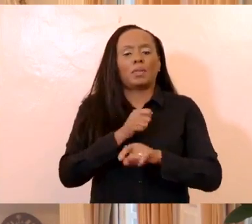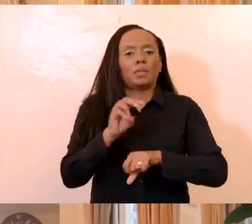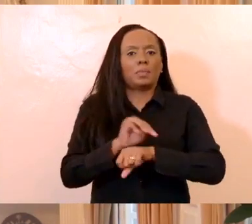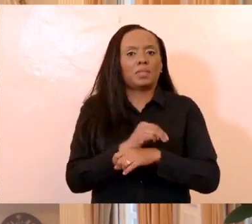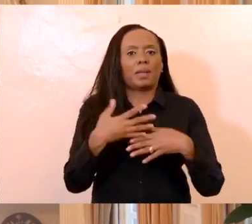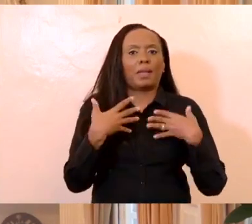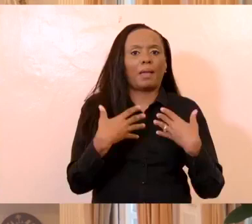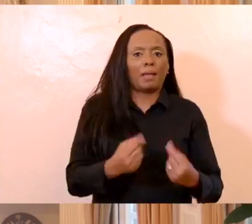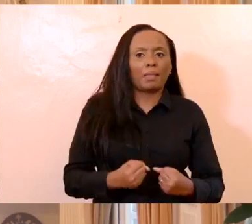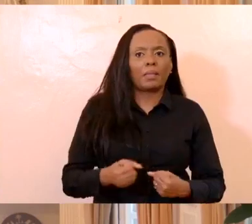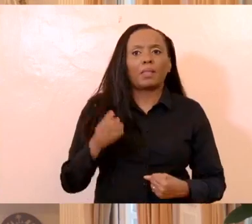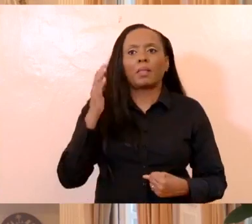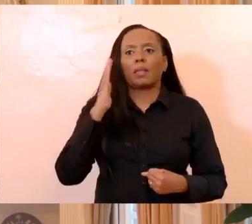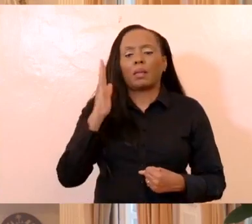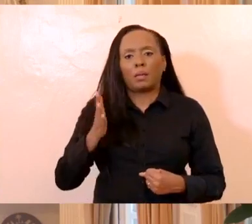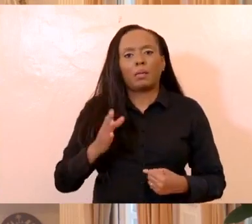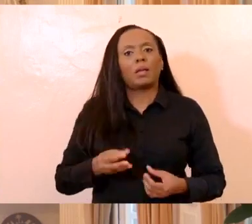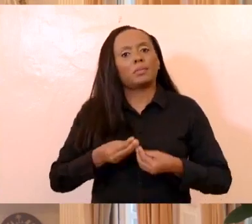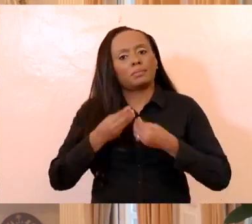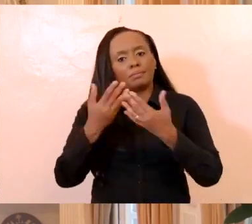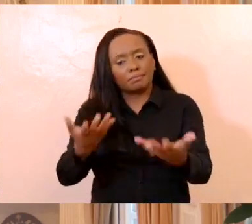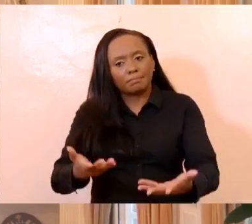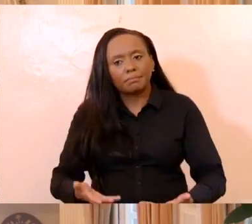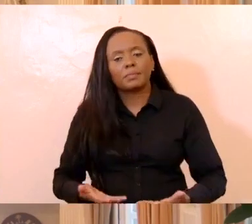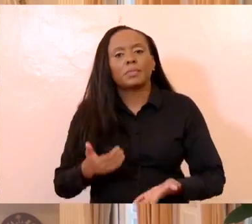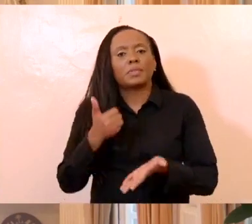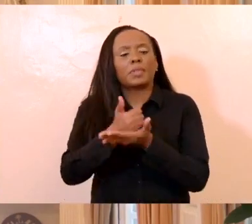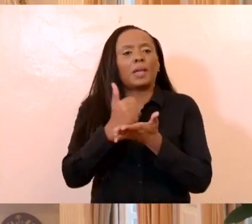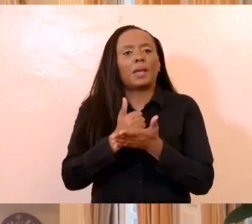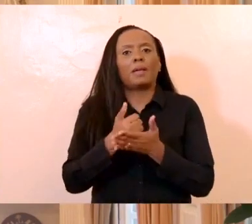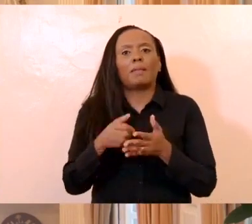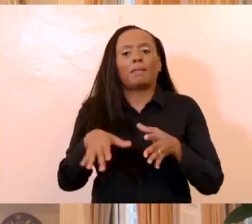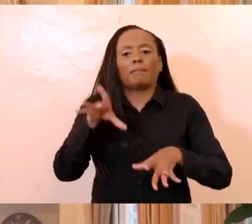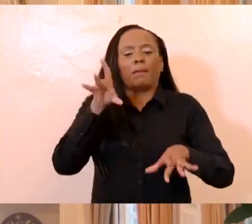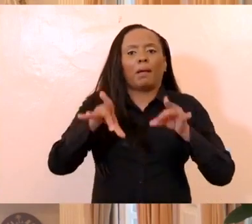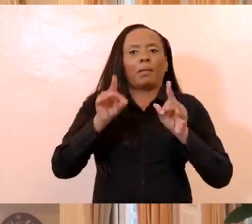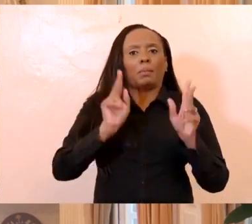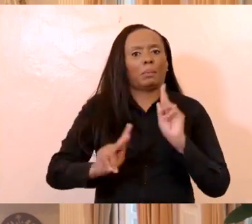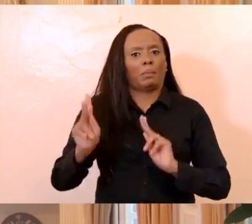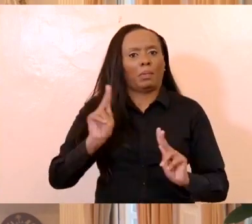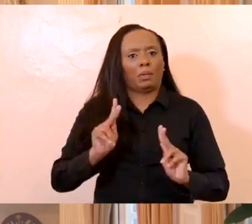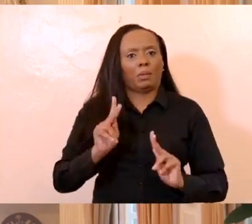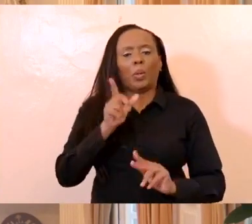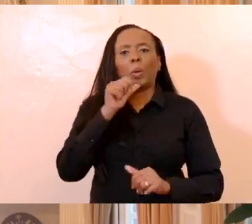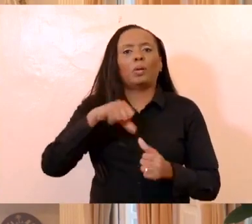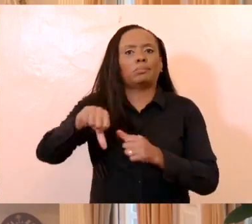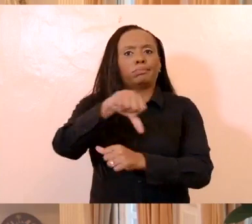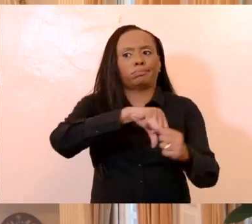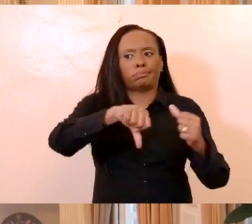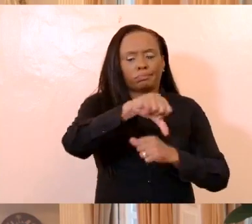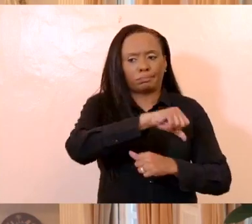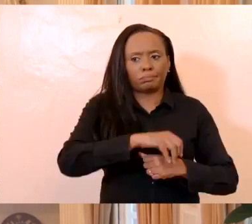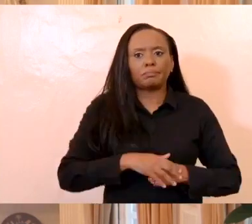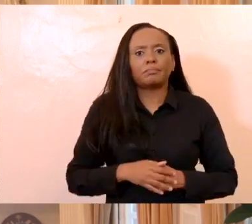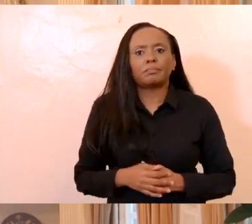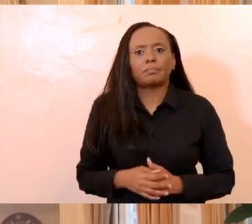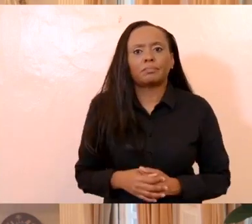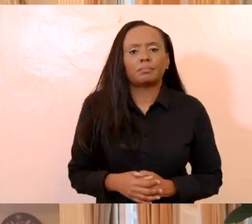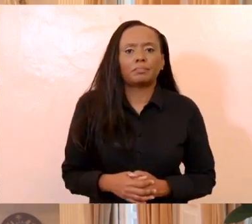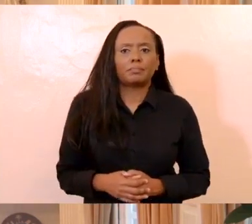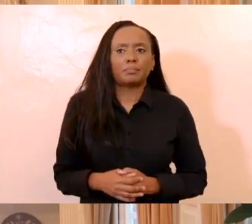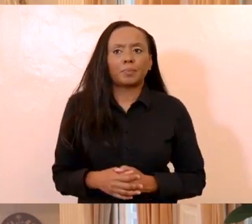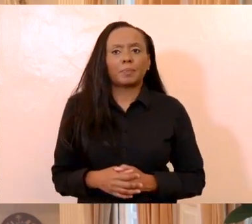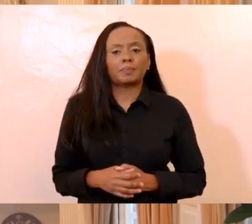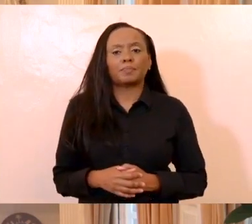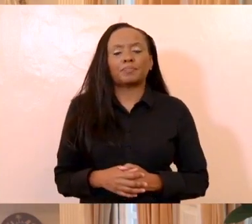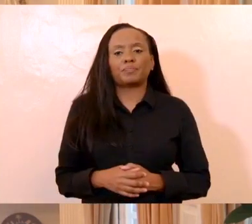Wellness will be allocated to the contact tracing effort. We have started to use a